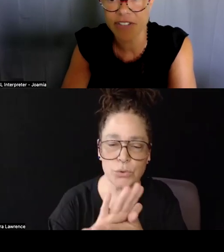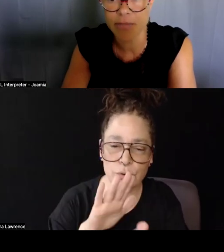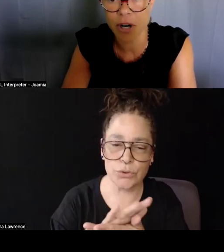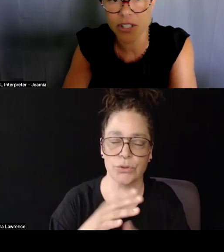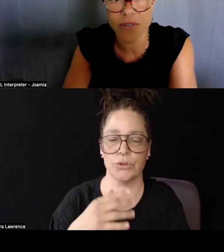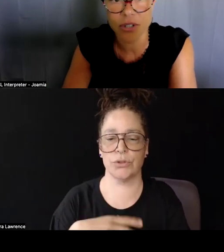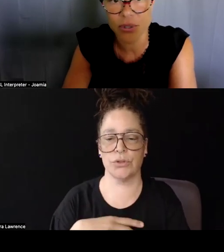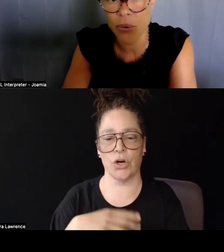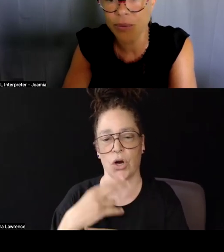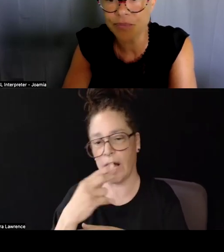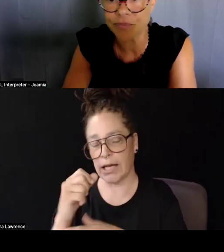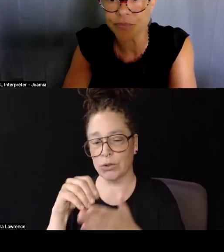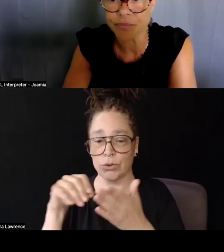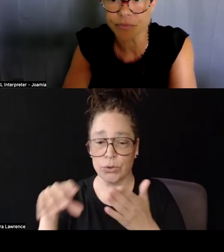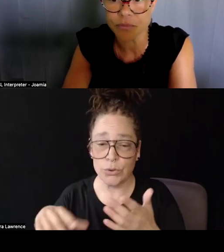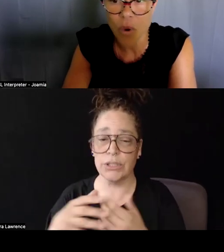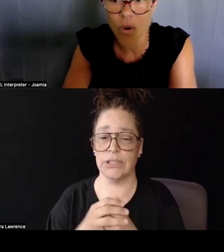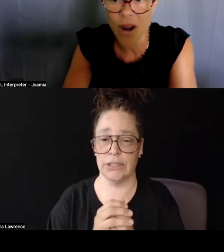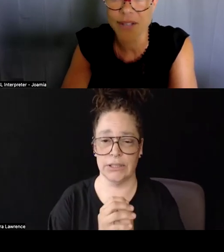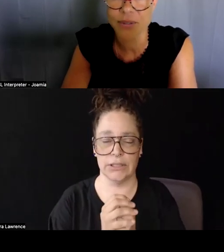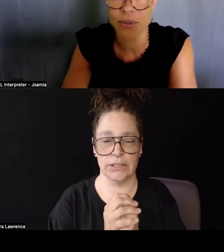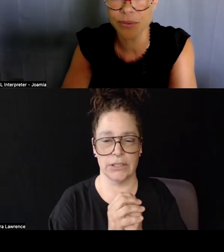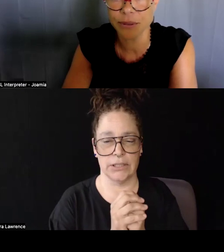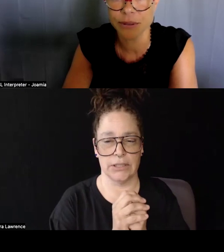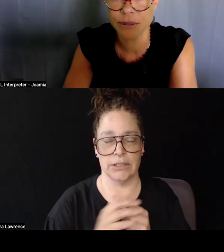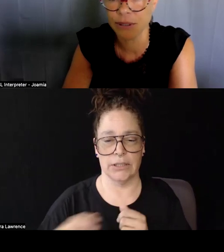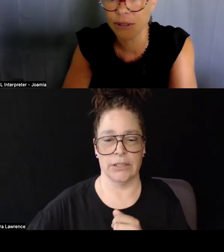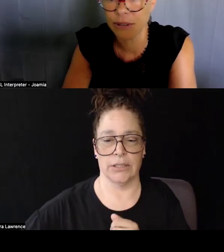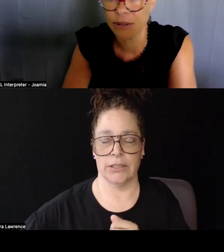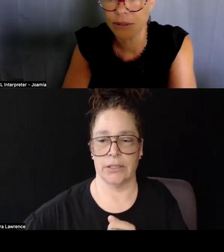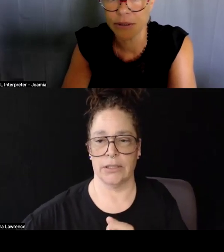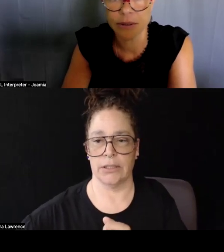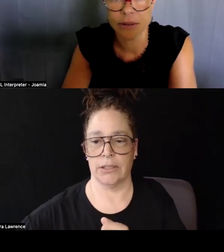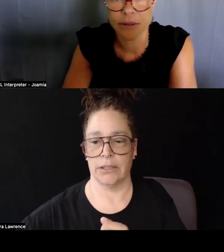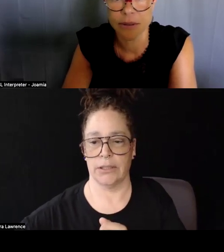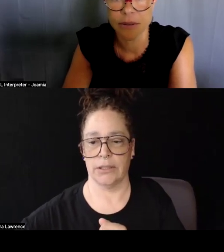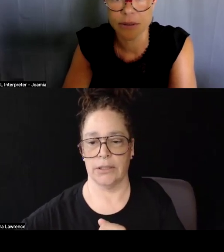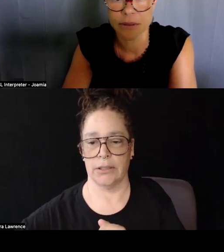from different parts of your school or high school.